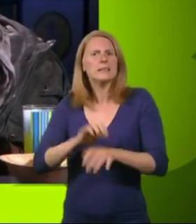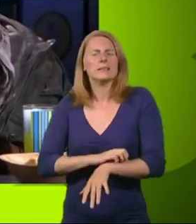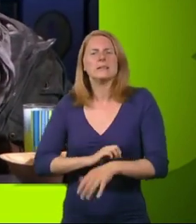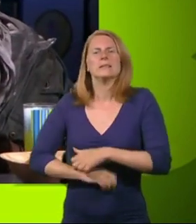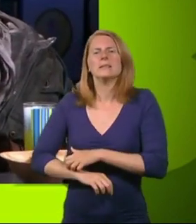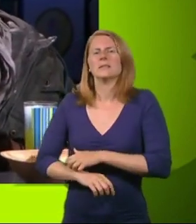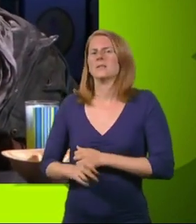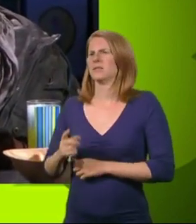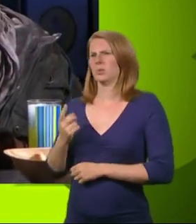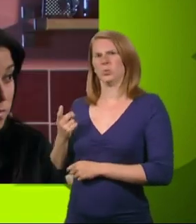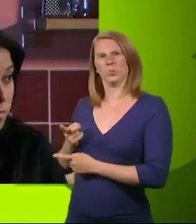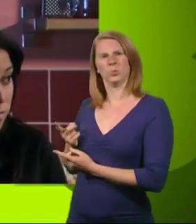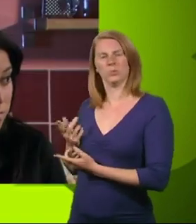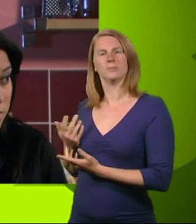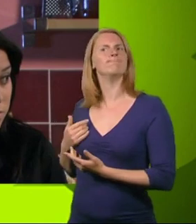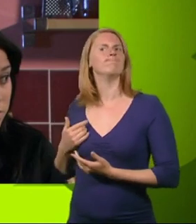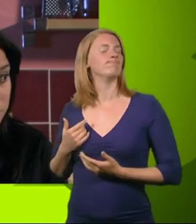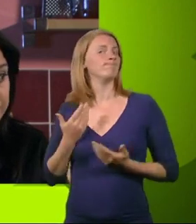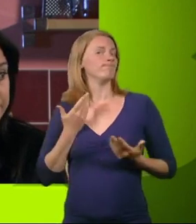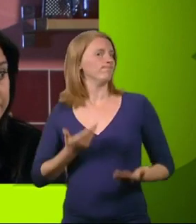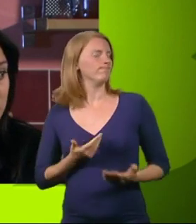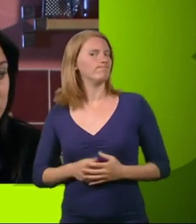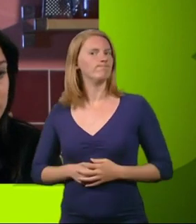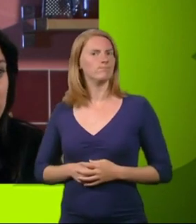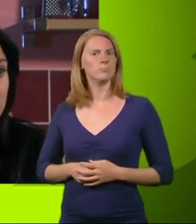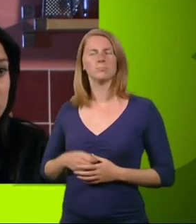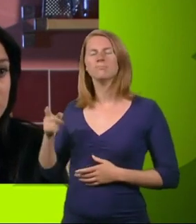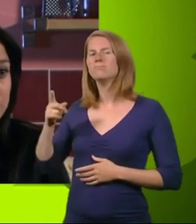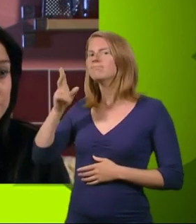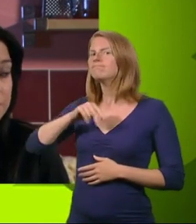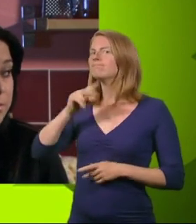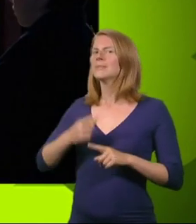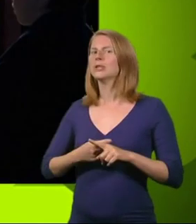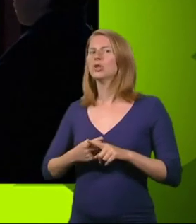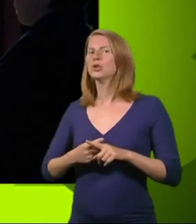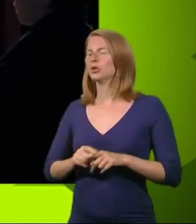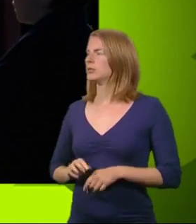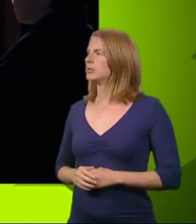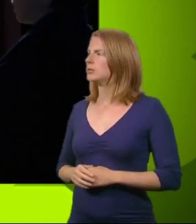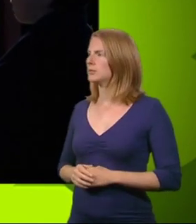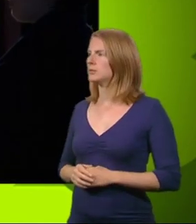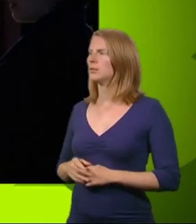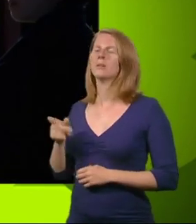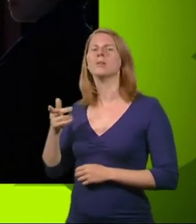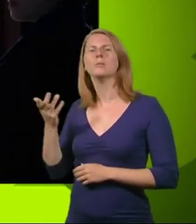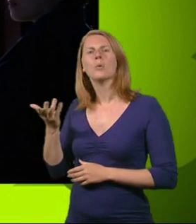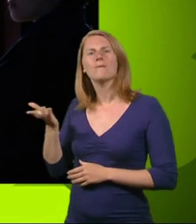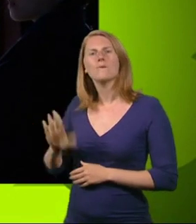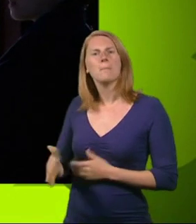Who are they? We don't know. They don't speak English. Where did they come